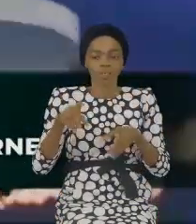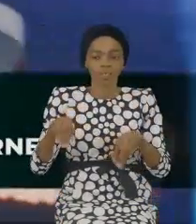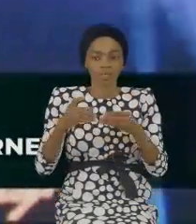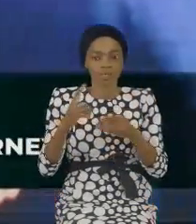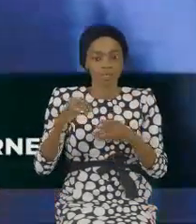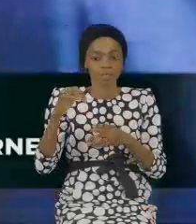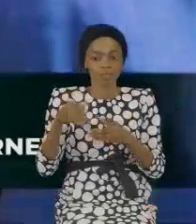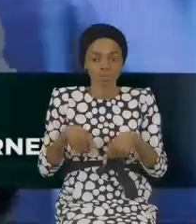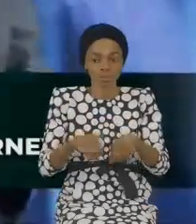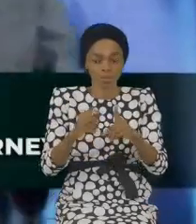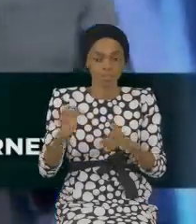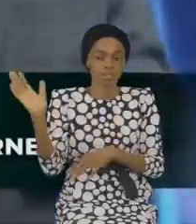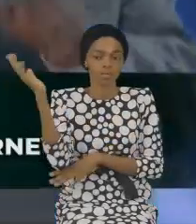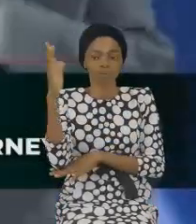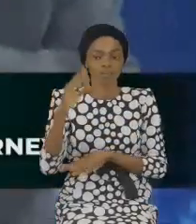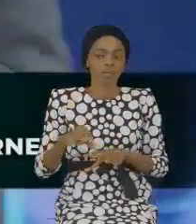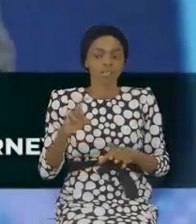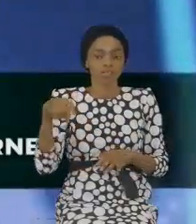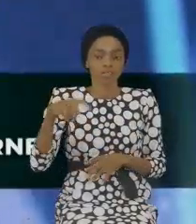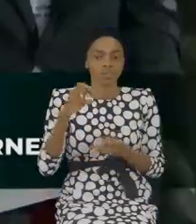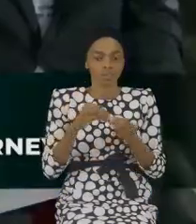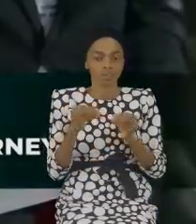wilderness journey. Number two,